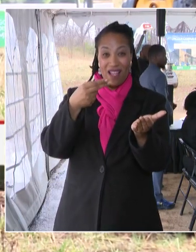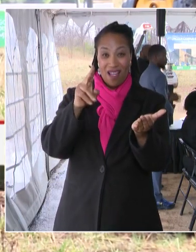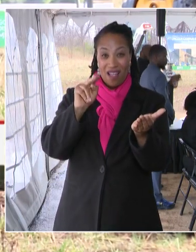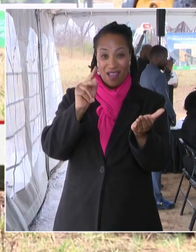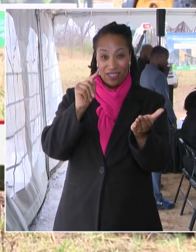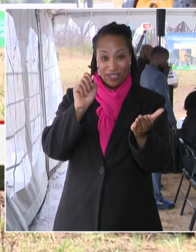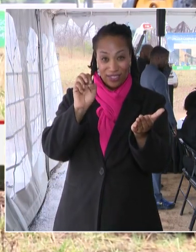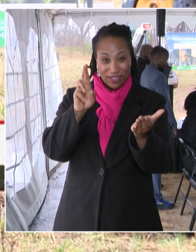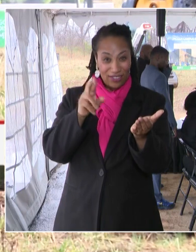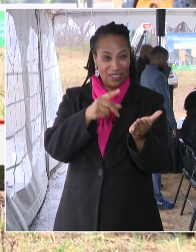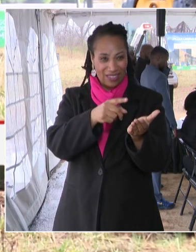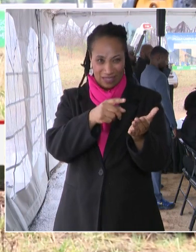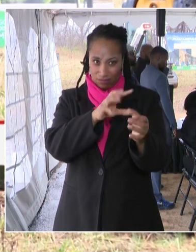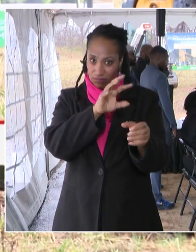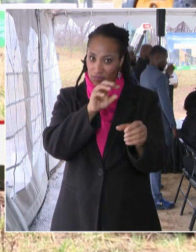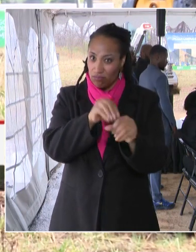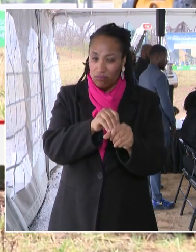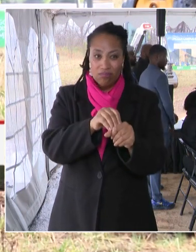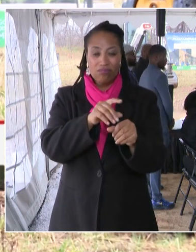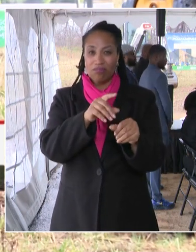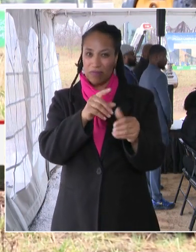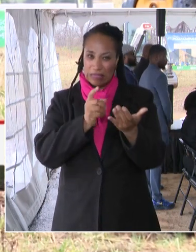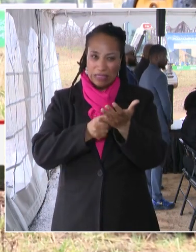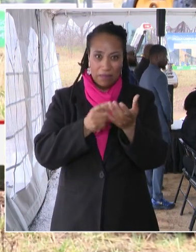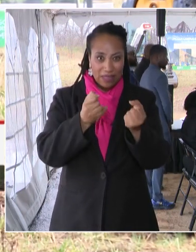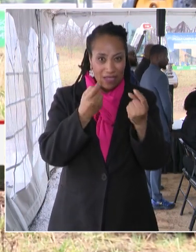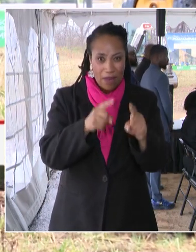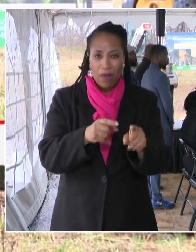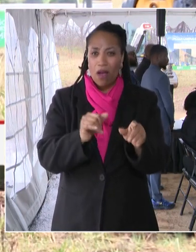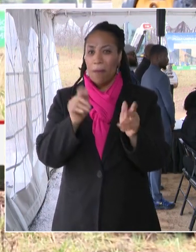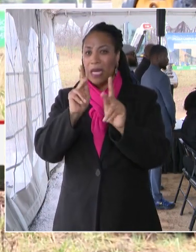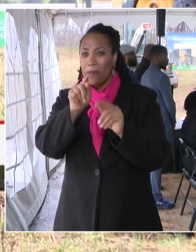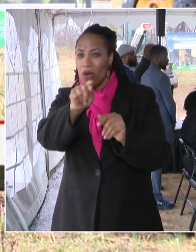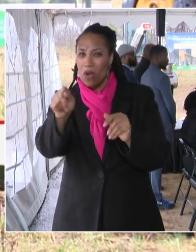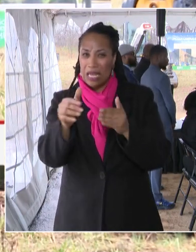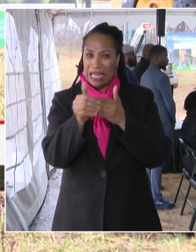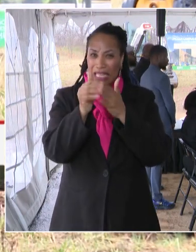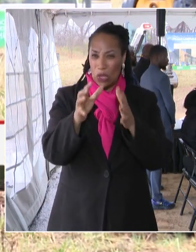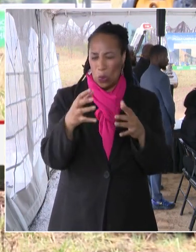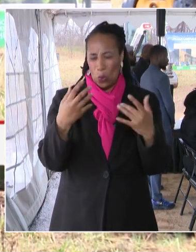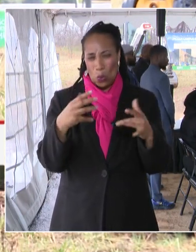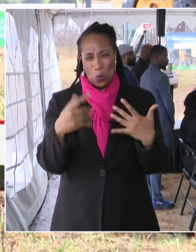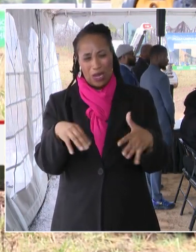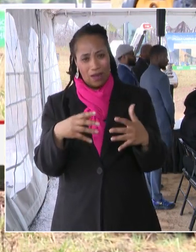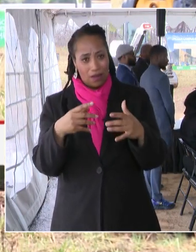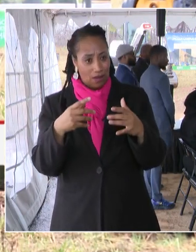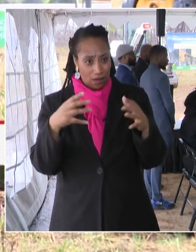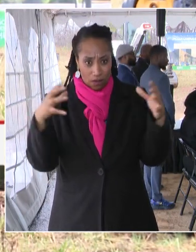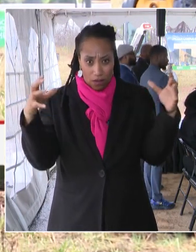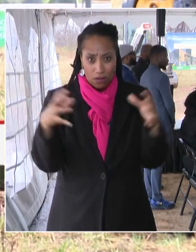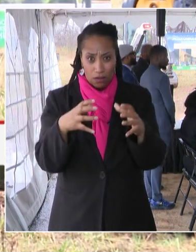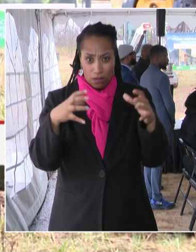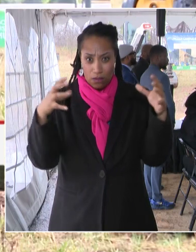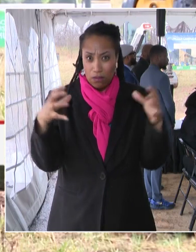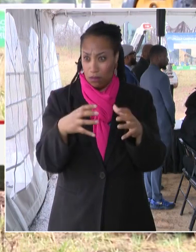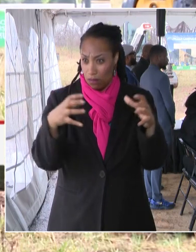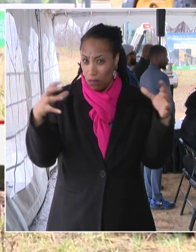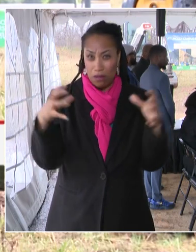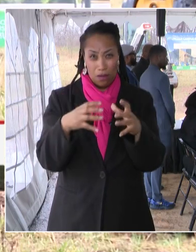today possible, that have been advocating for this for the last 30 or 40 years. And also want to thank the